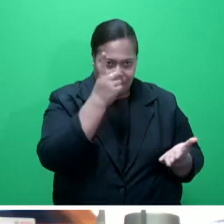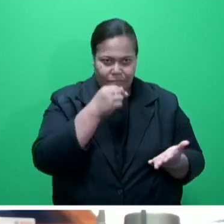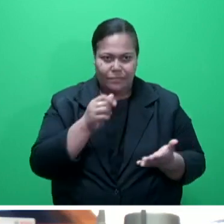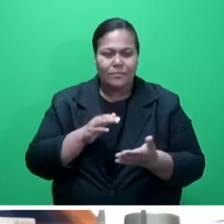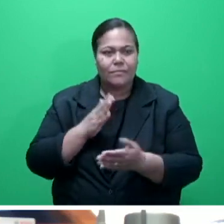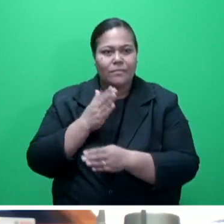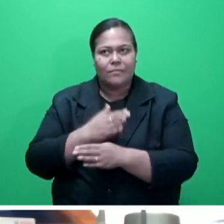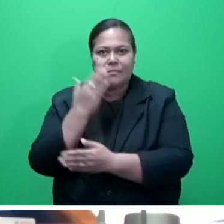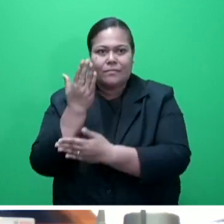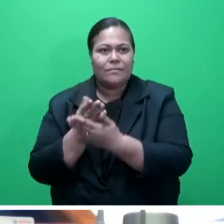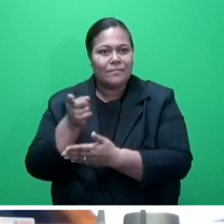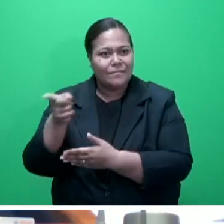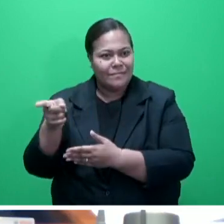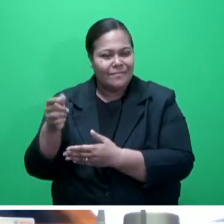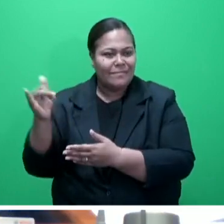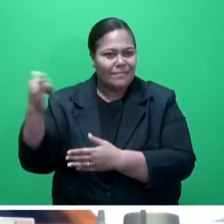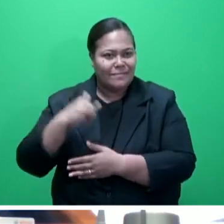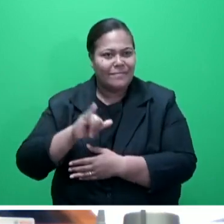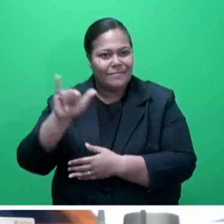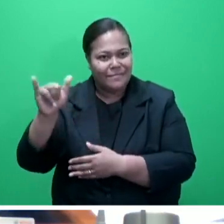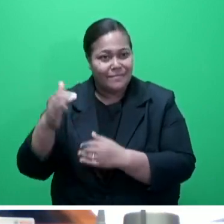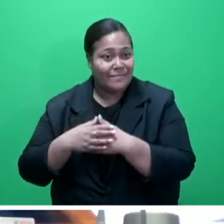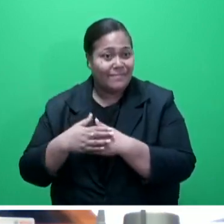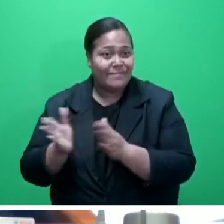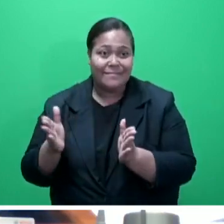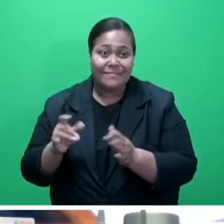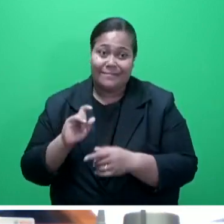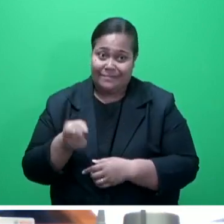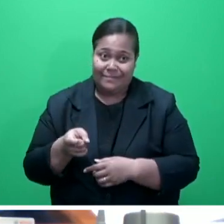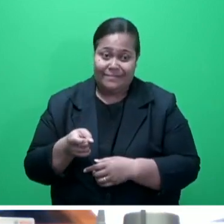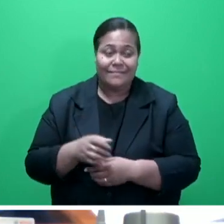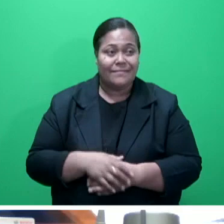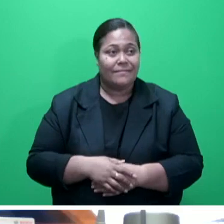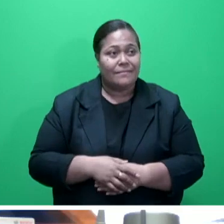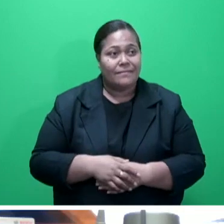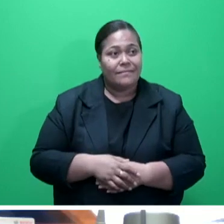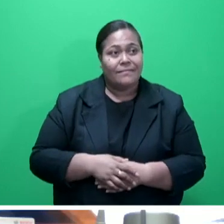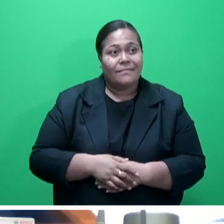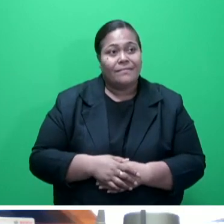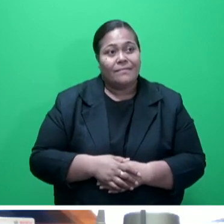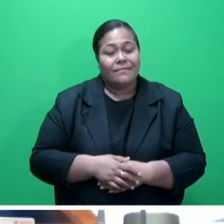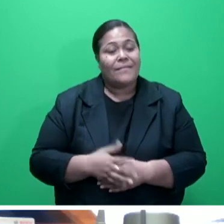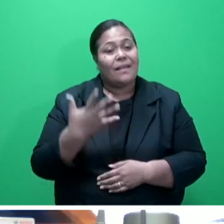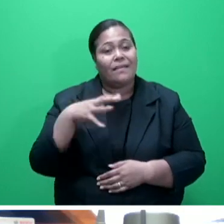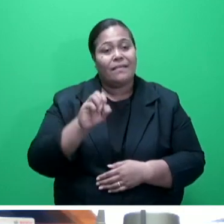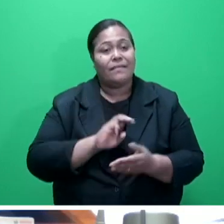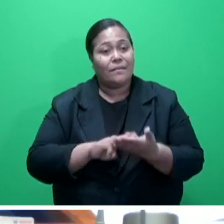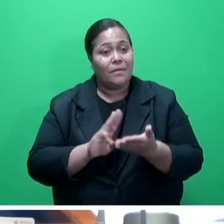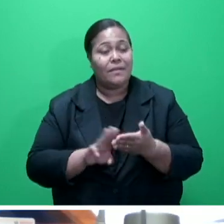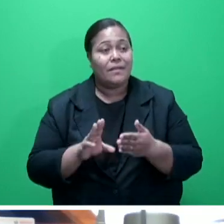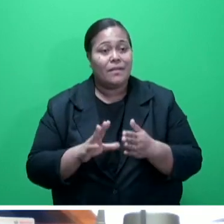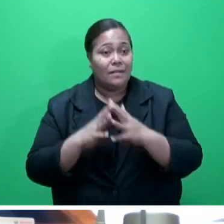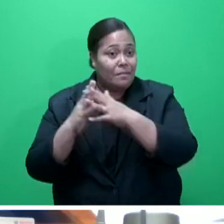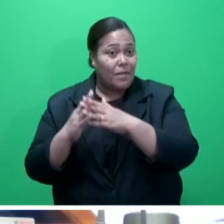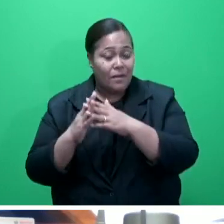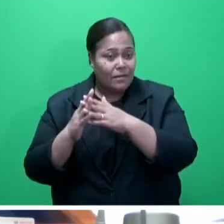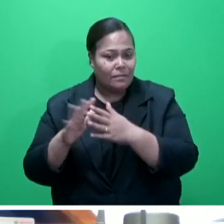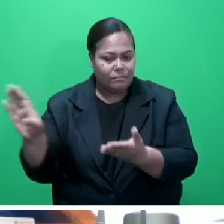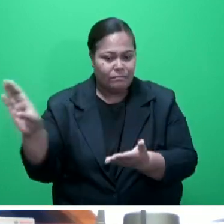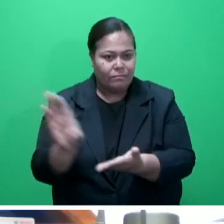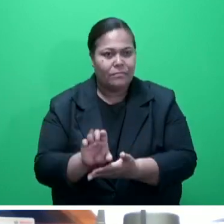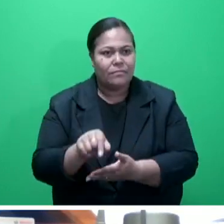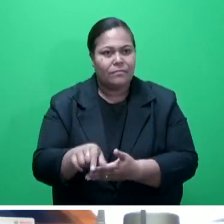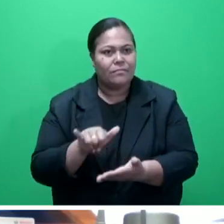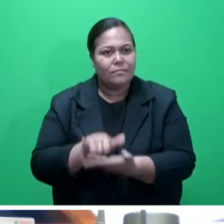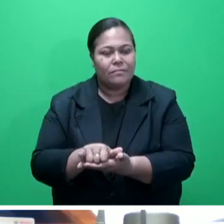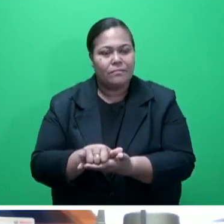the ADB facility, 50 million US, is the first time they've actually lent in the aviation sector. We're very grateful for that. It's through some